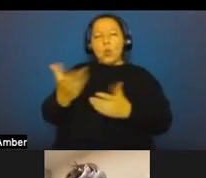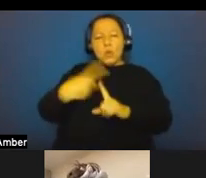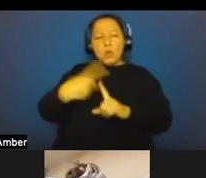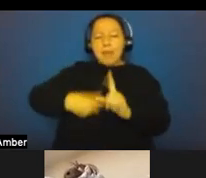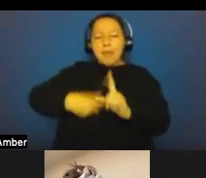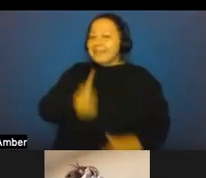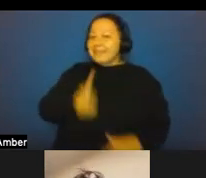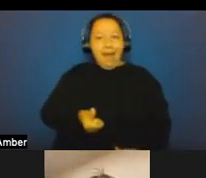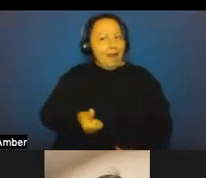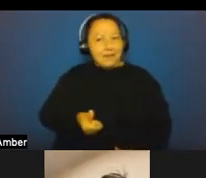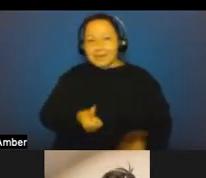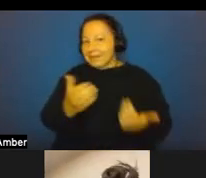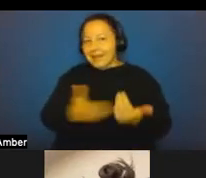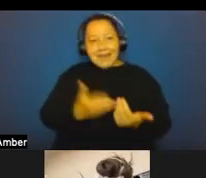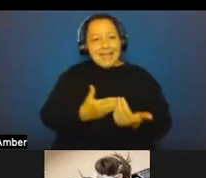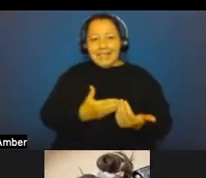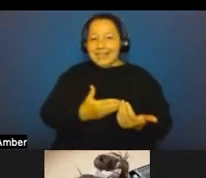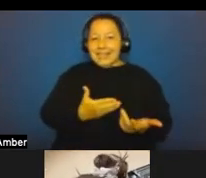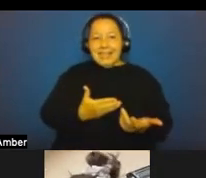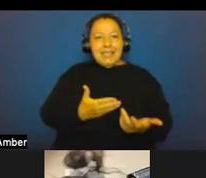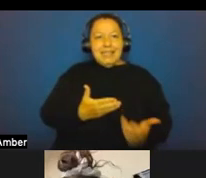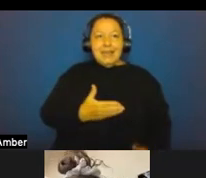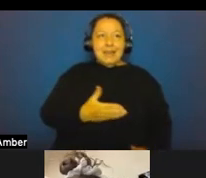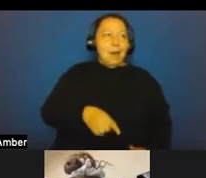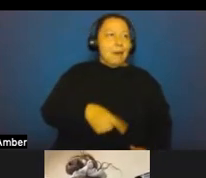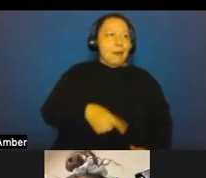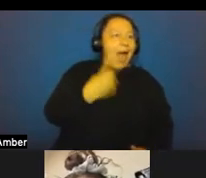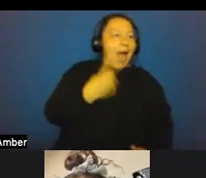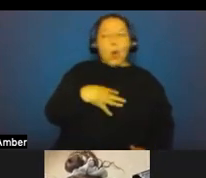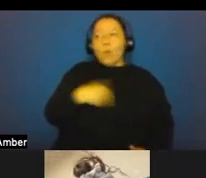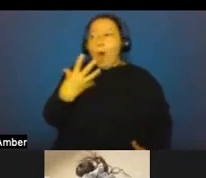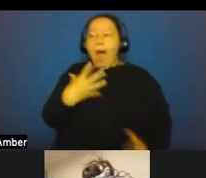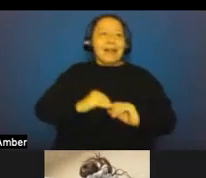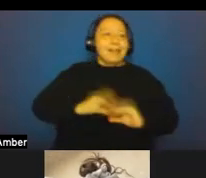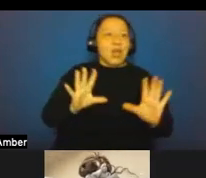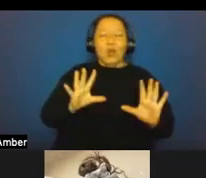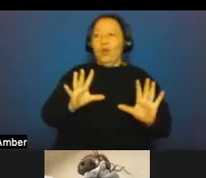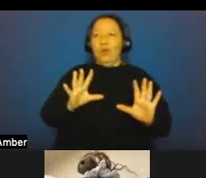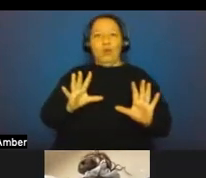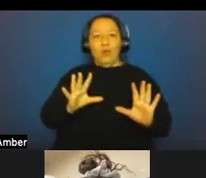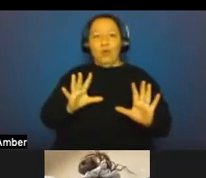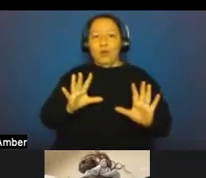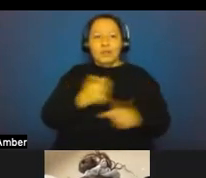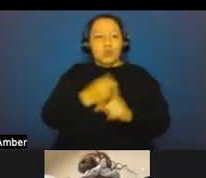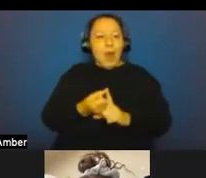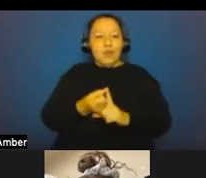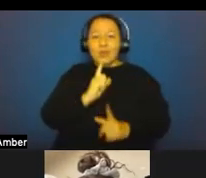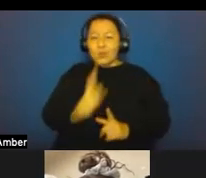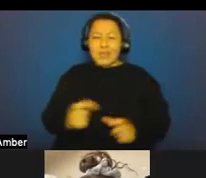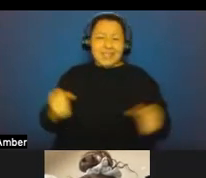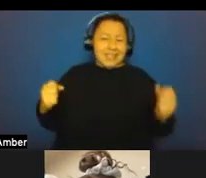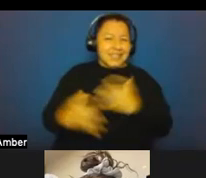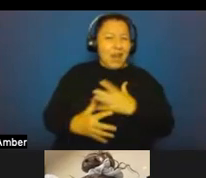easy black and white, cut and dried thing. It's really scary and can be dangerous, all the things all